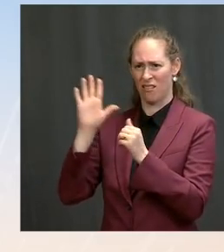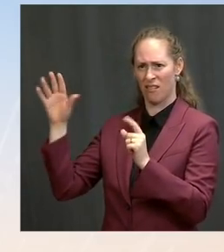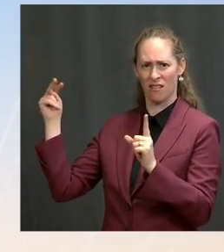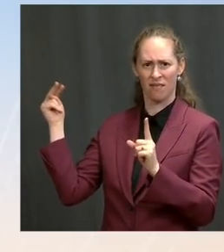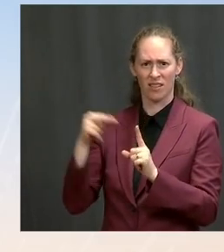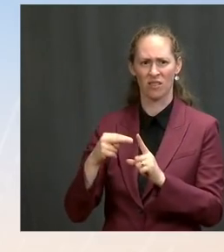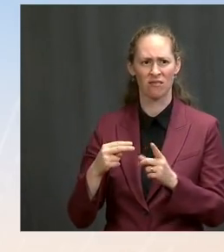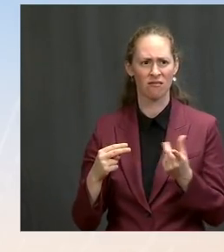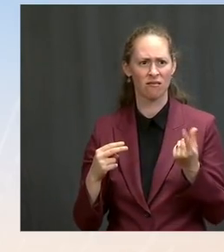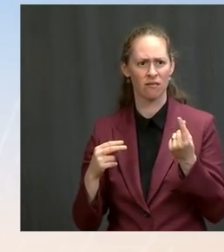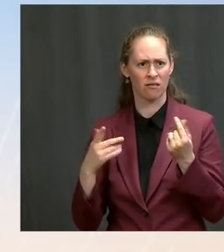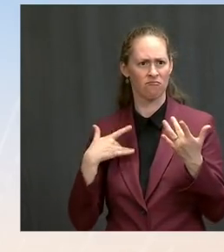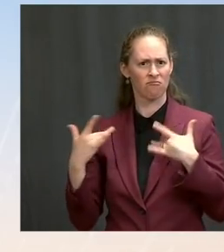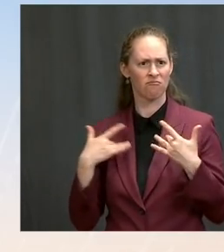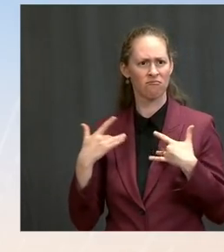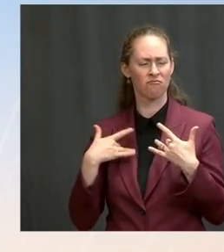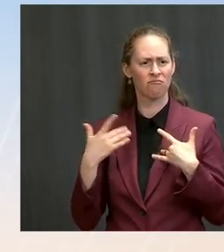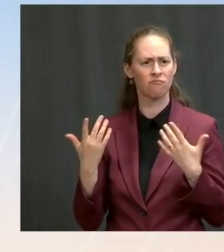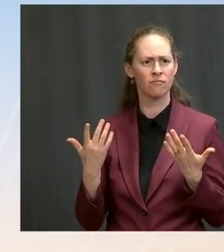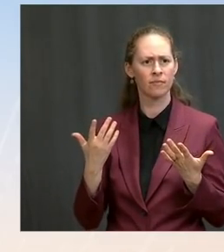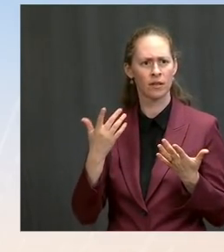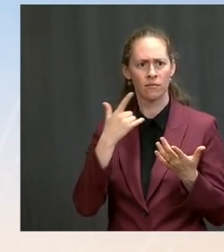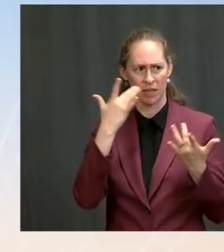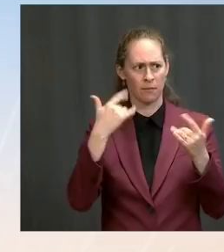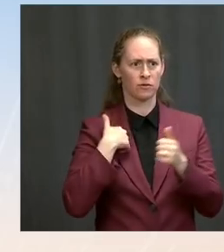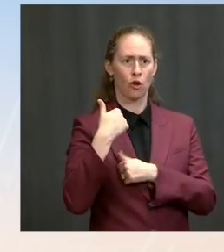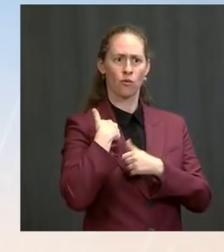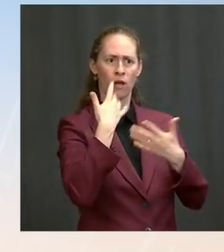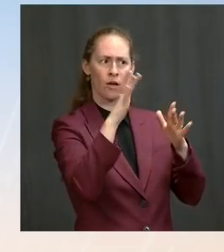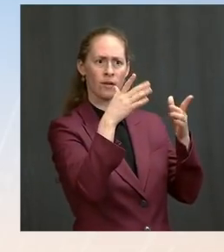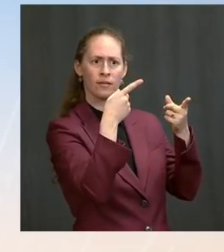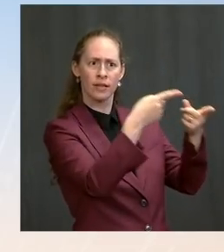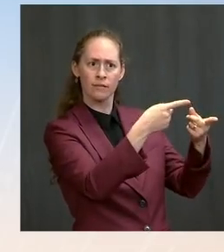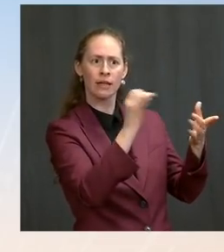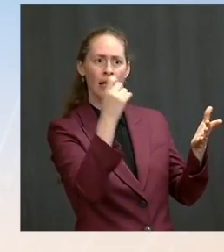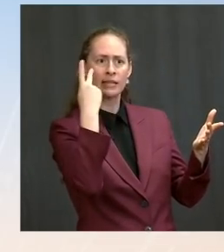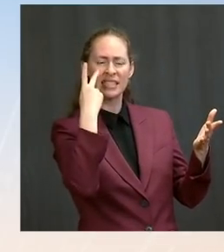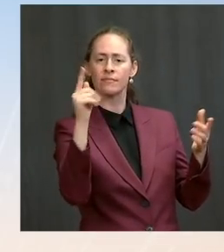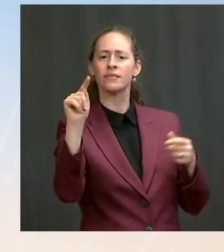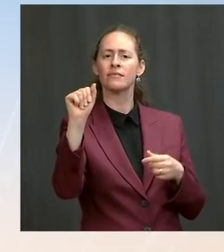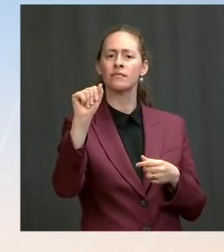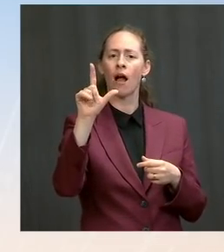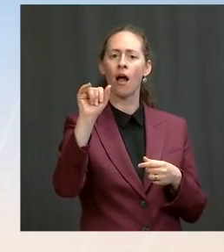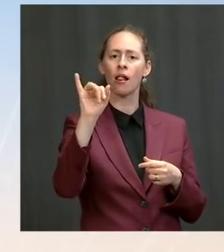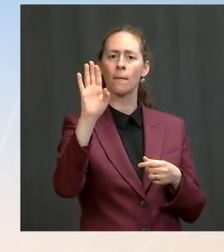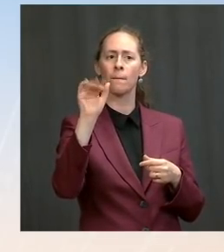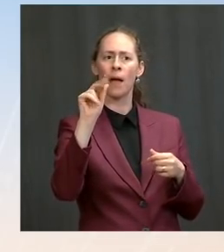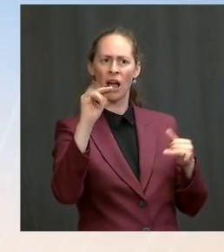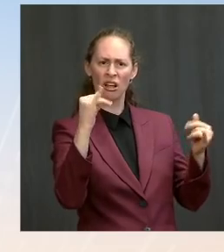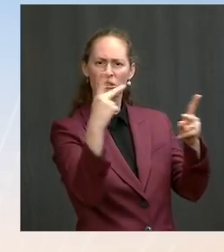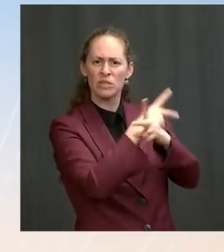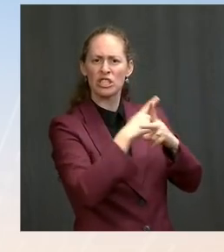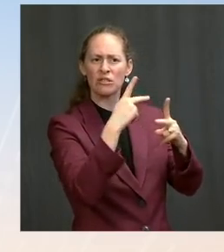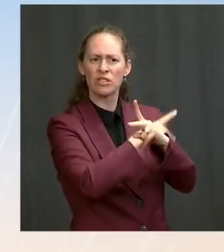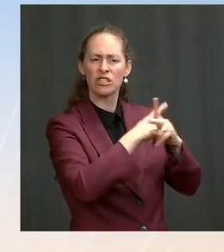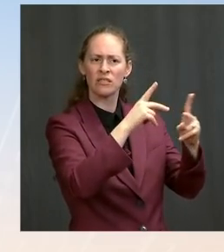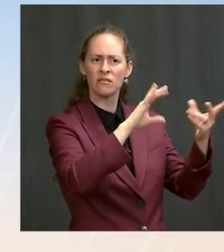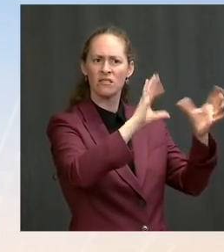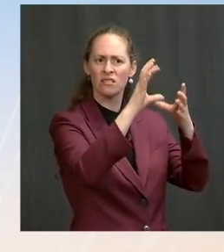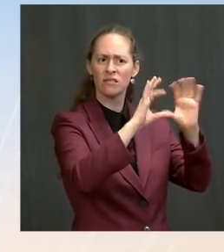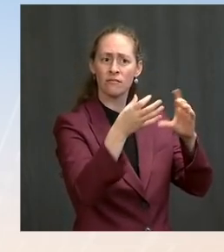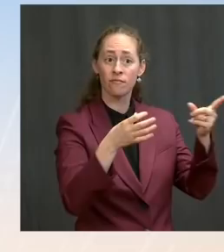commander on the ground down in Afghanistan, given they're already seeing Taliban violence increase in large swaths of that country? Well, I would